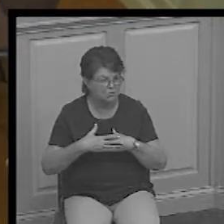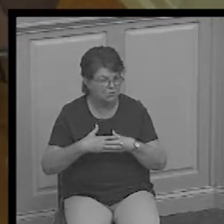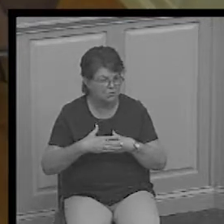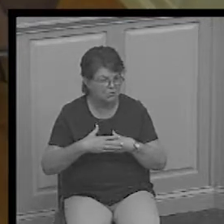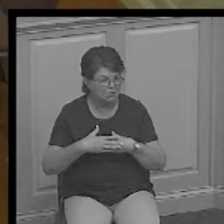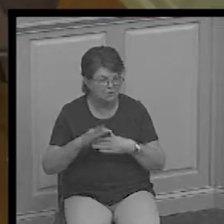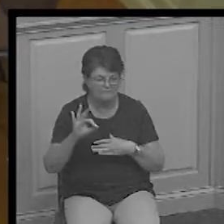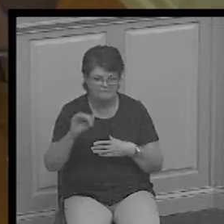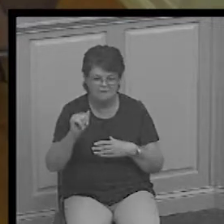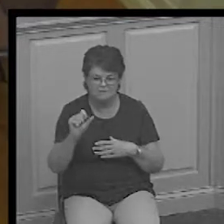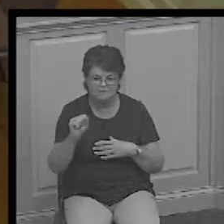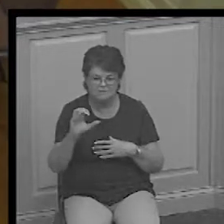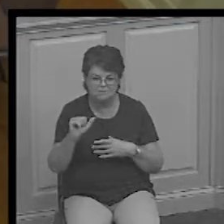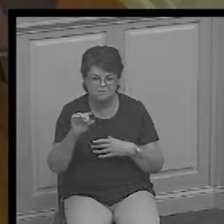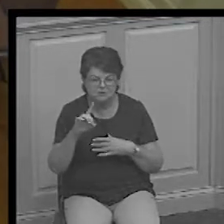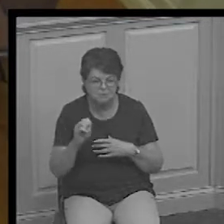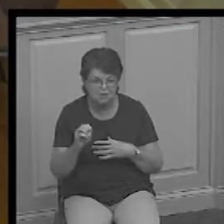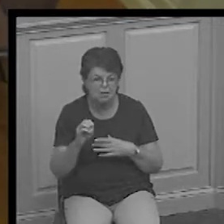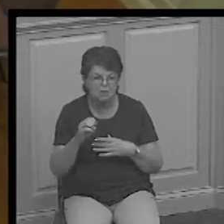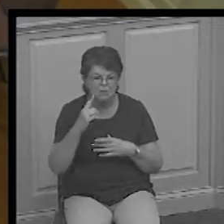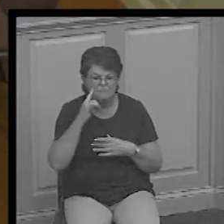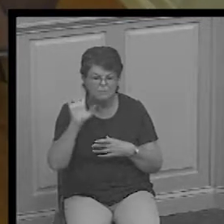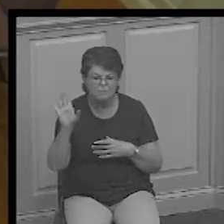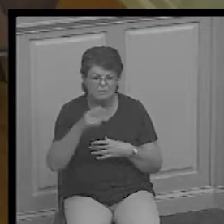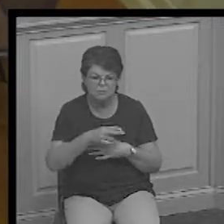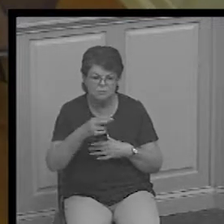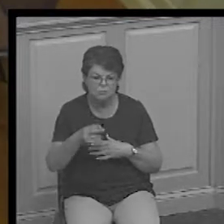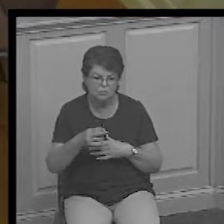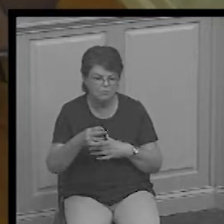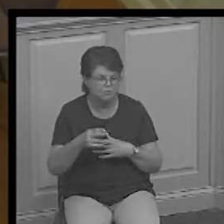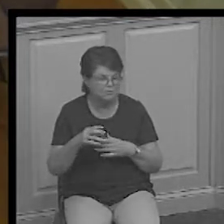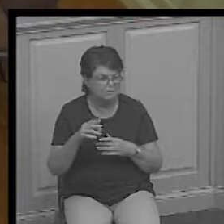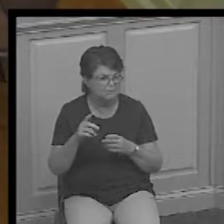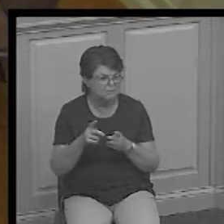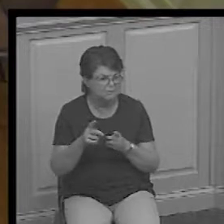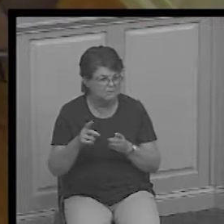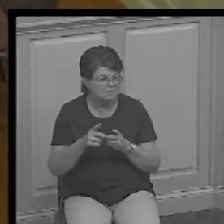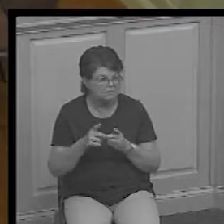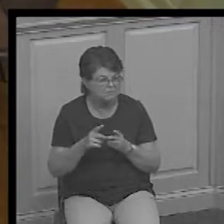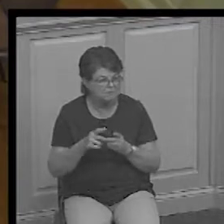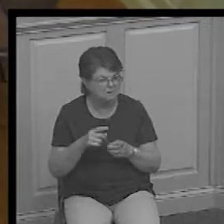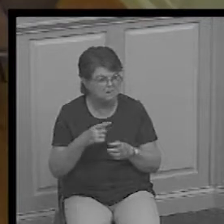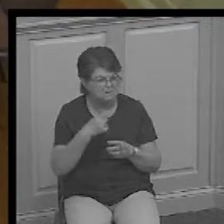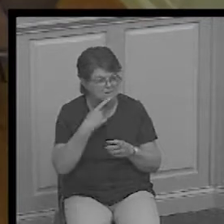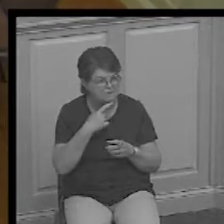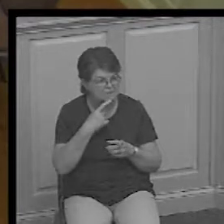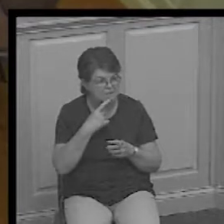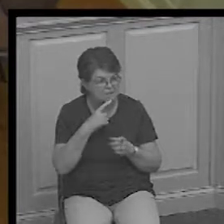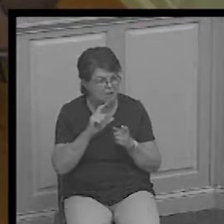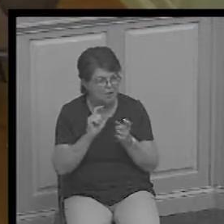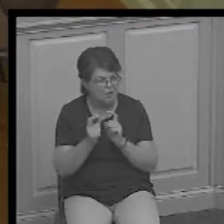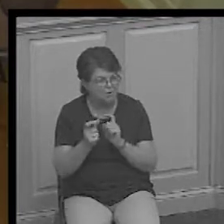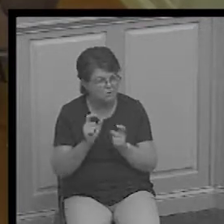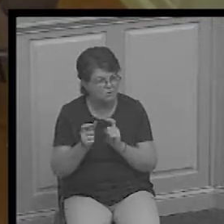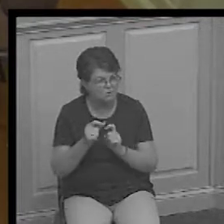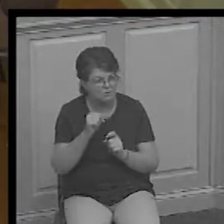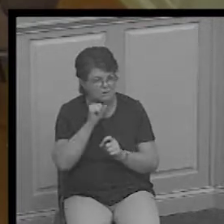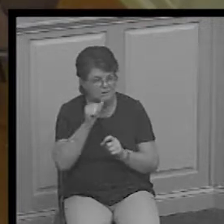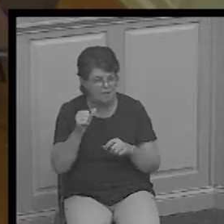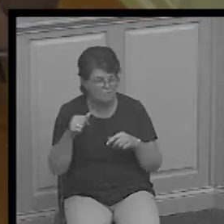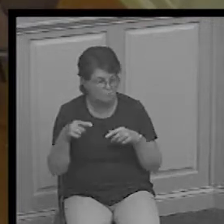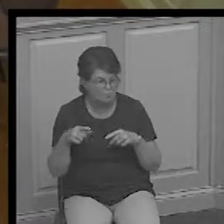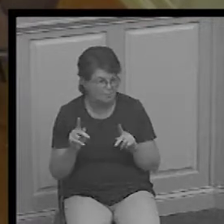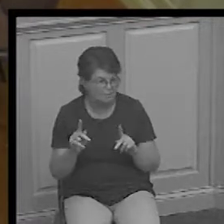facade alterations to buildings in the historic overlay district. The language formerly read that such alterations are not